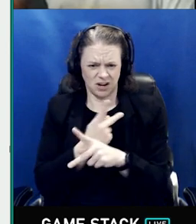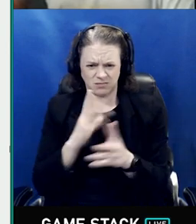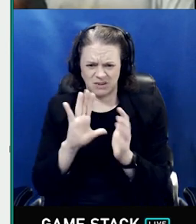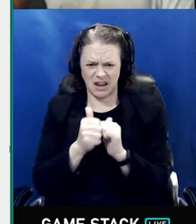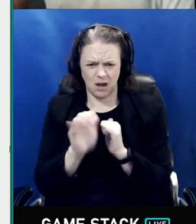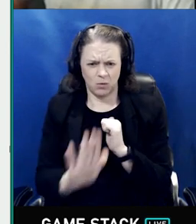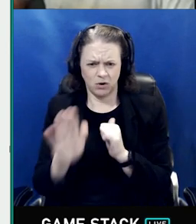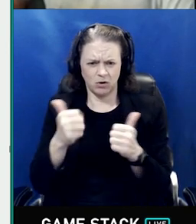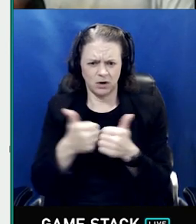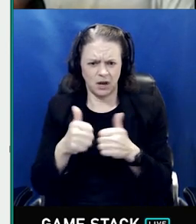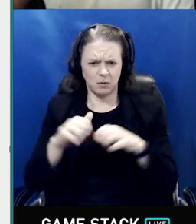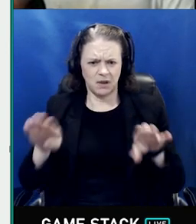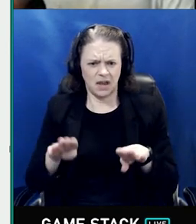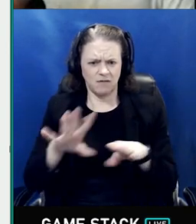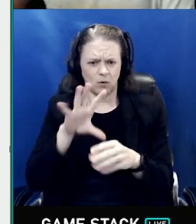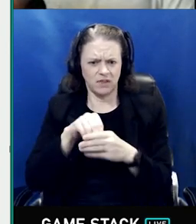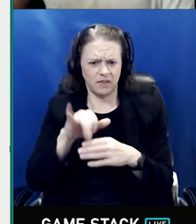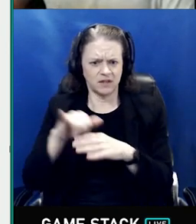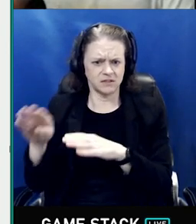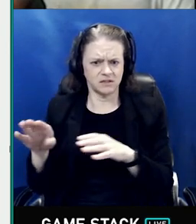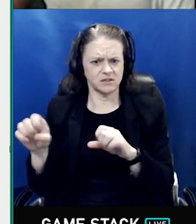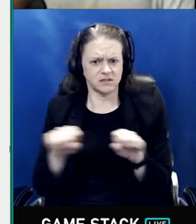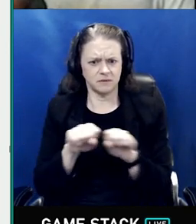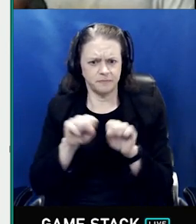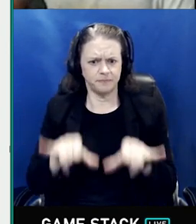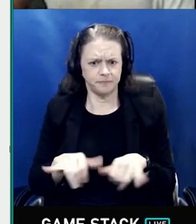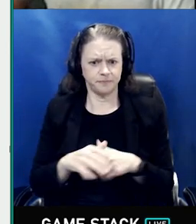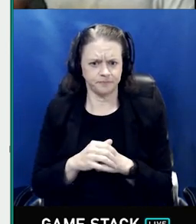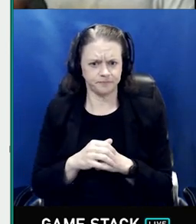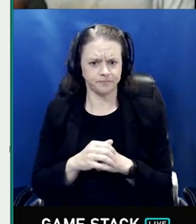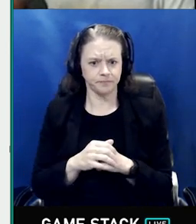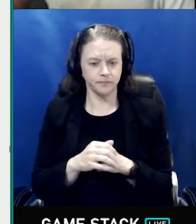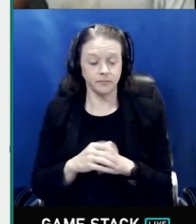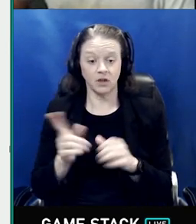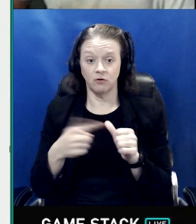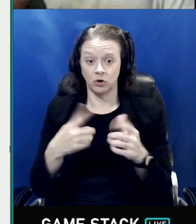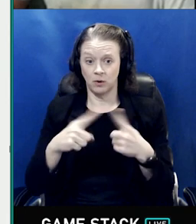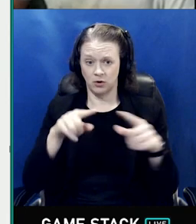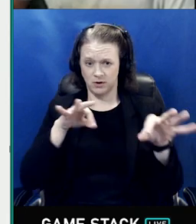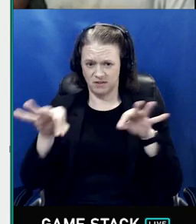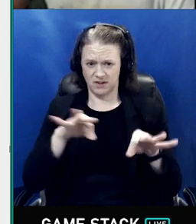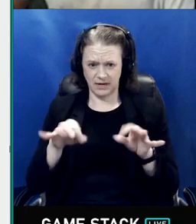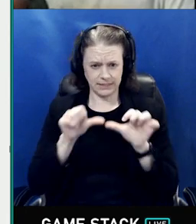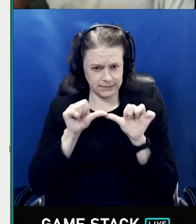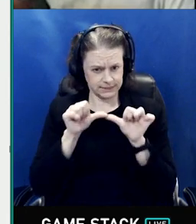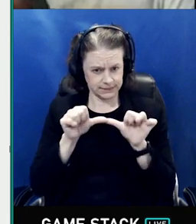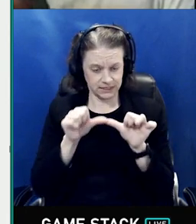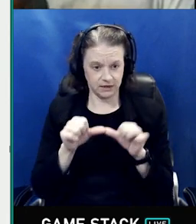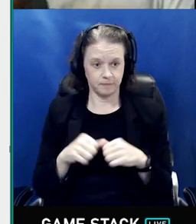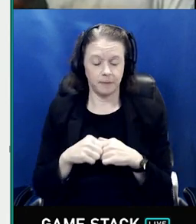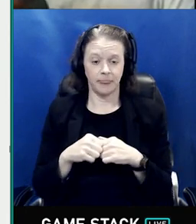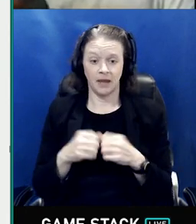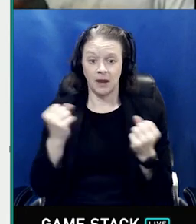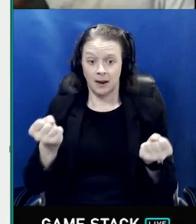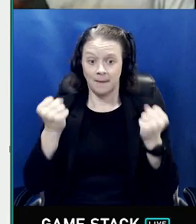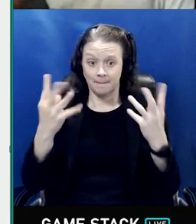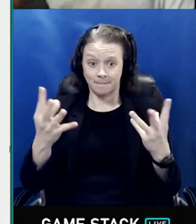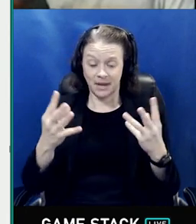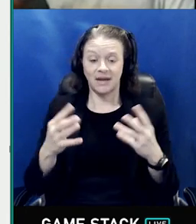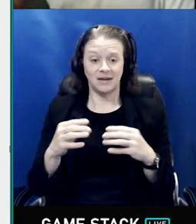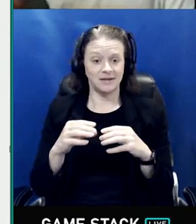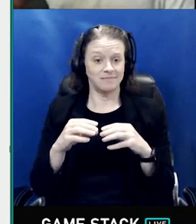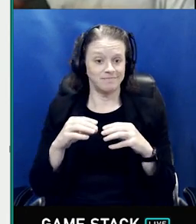system. Now, first, I wanted to define consistency. For many developers, consistency is the C in